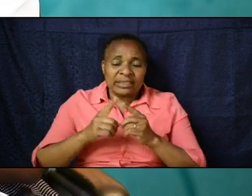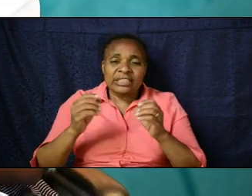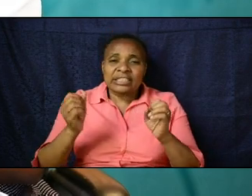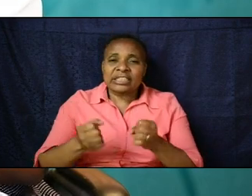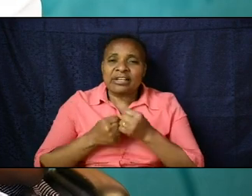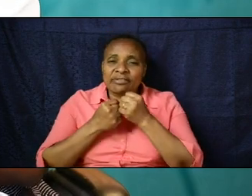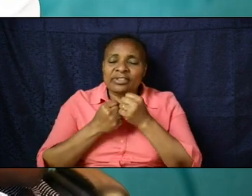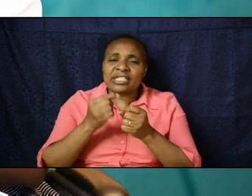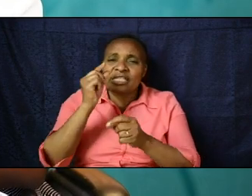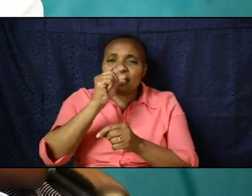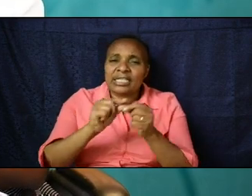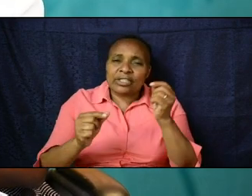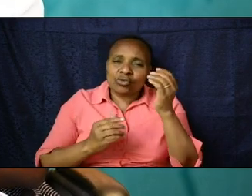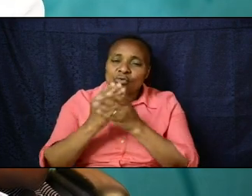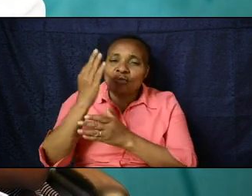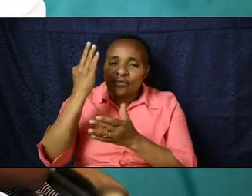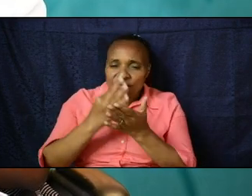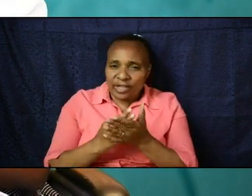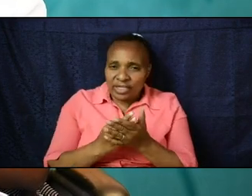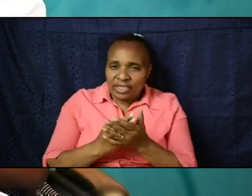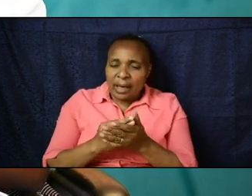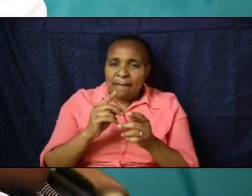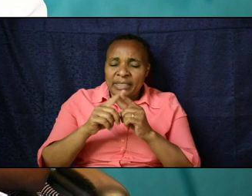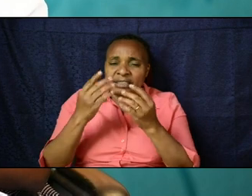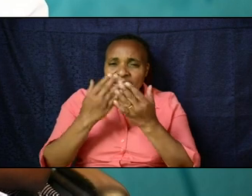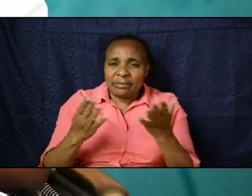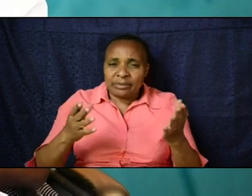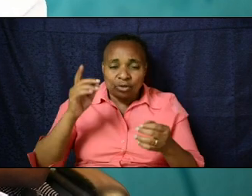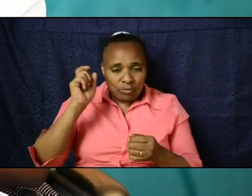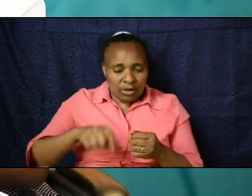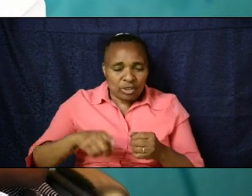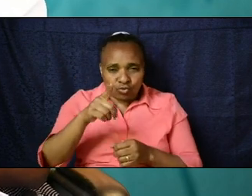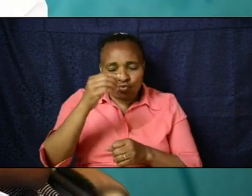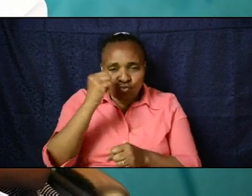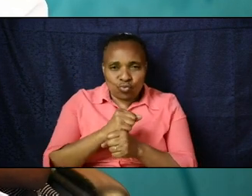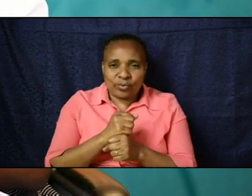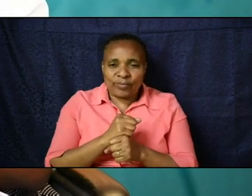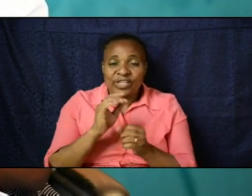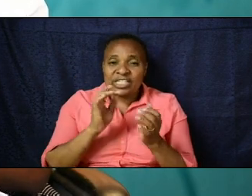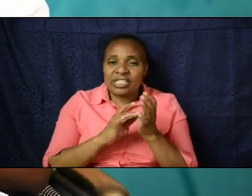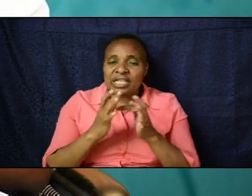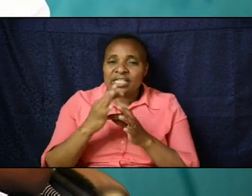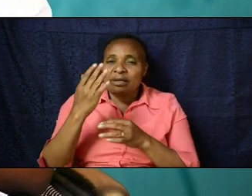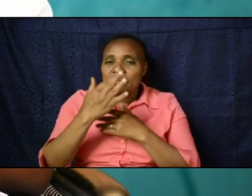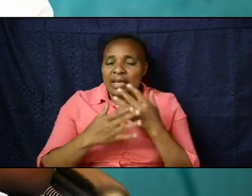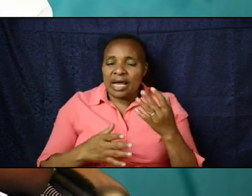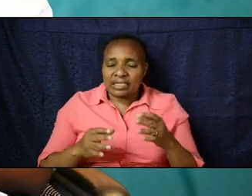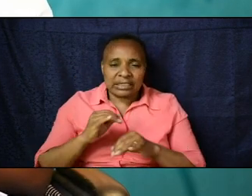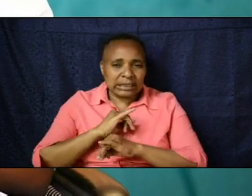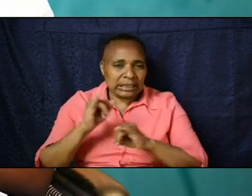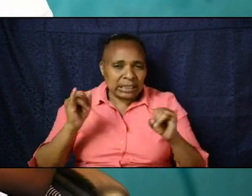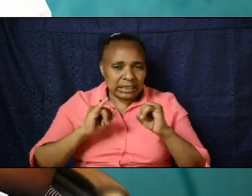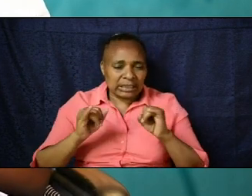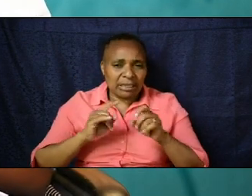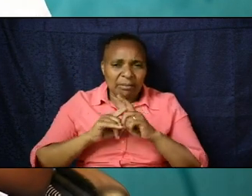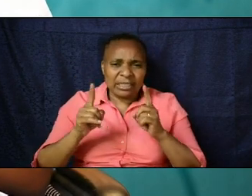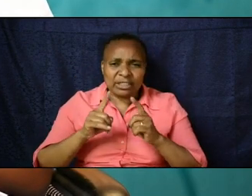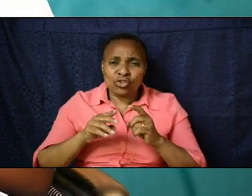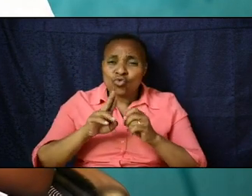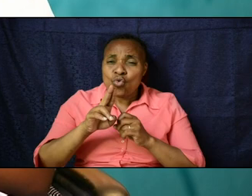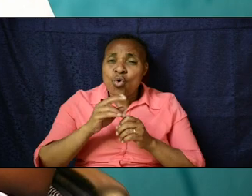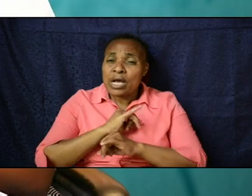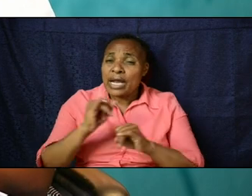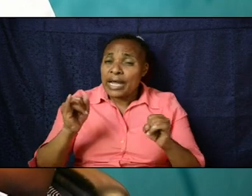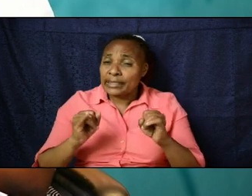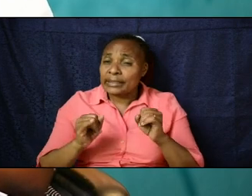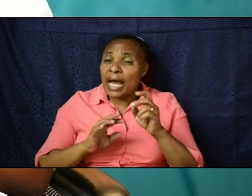exclusively by grace through faith. But Amen. There is something we must do. Mm-hmm. Yes, Jesus' blood cleanses us, but it can't cleanse us unless we